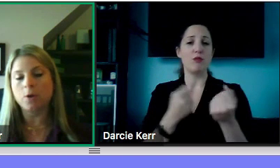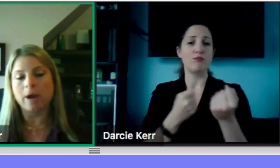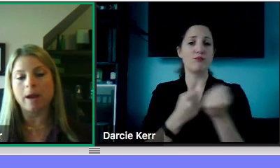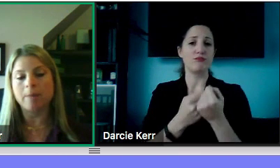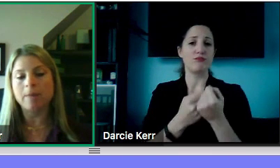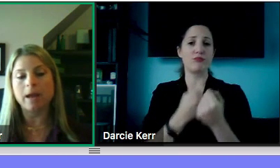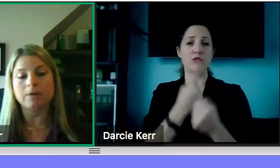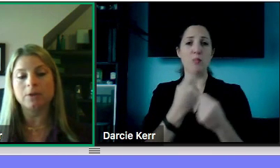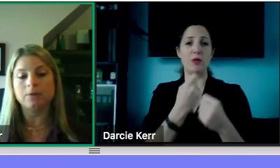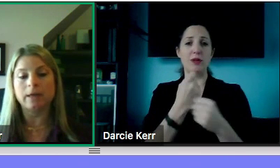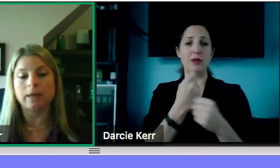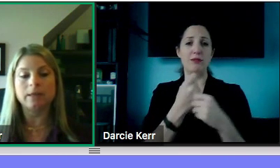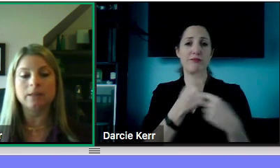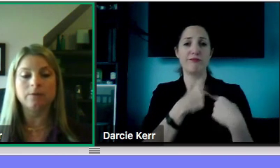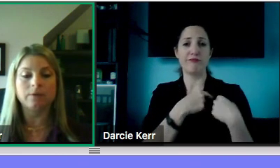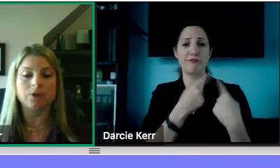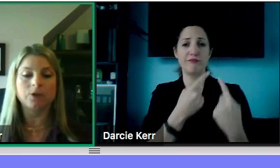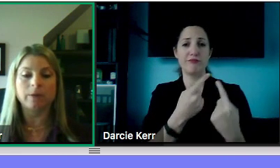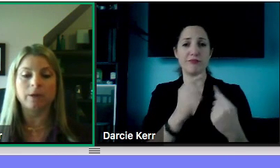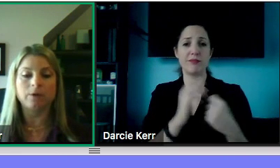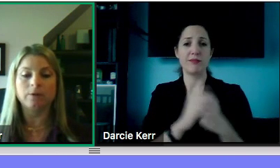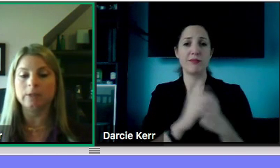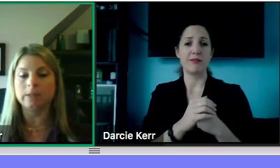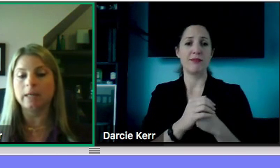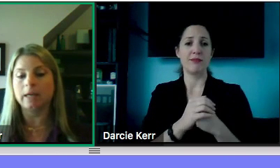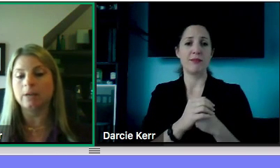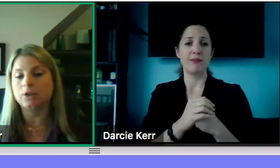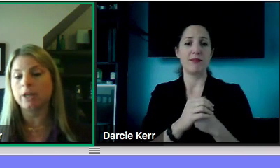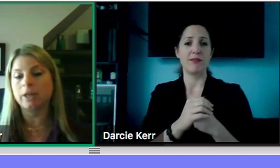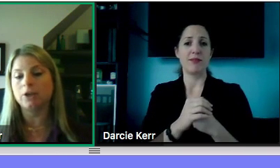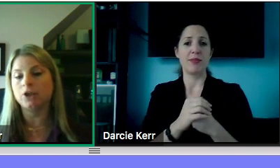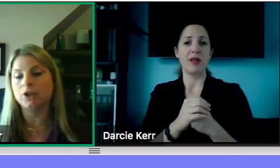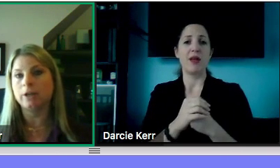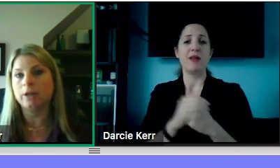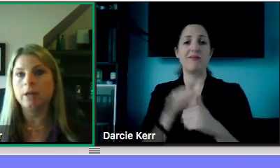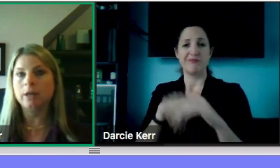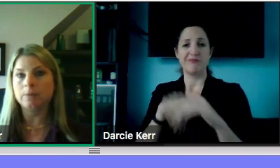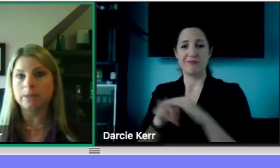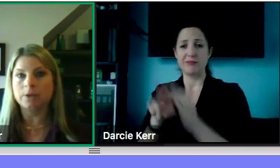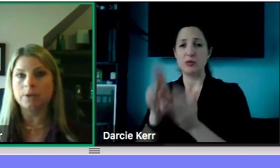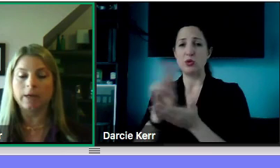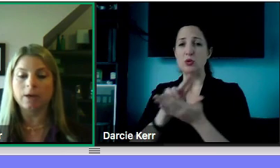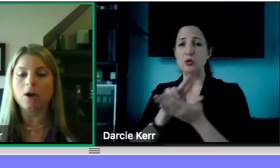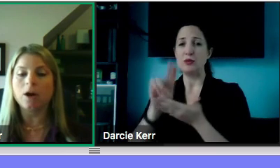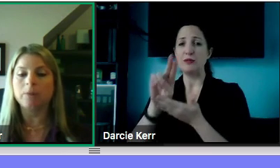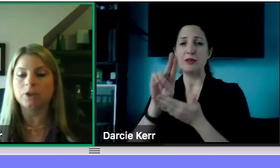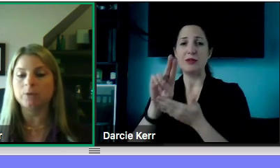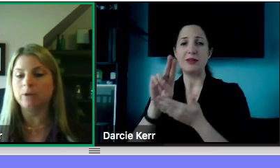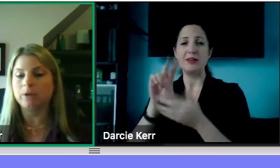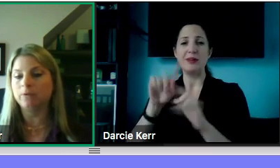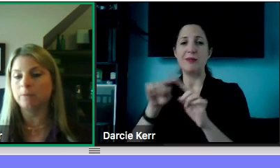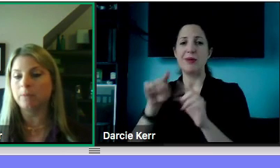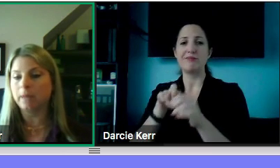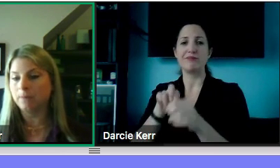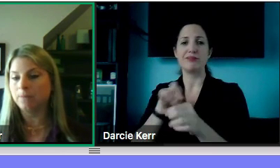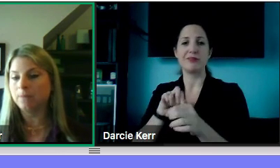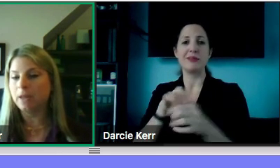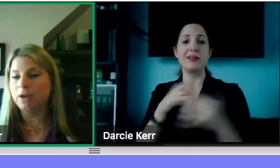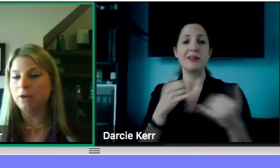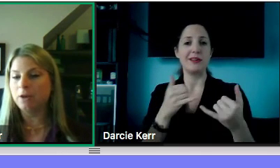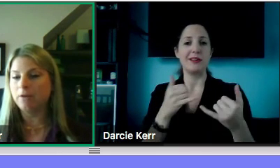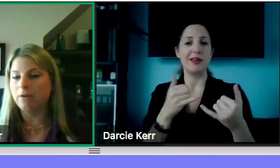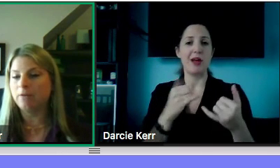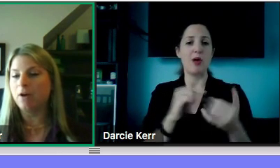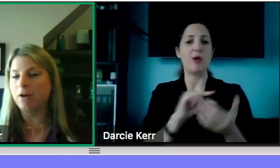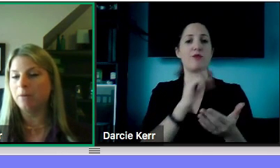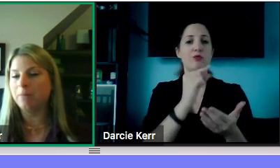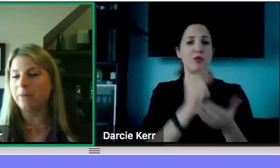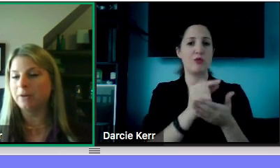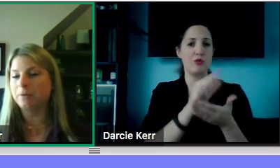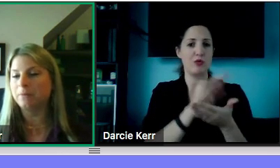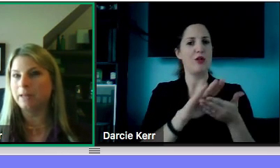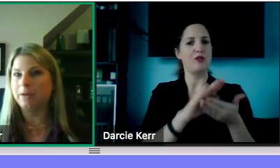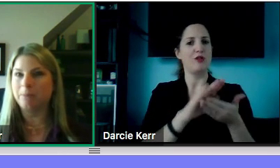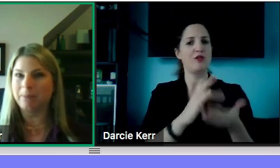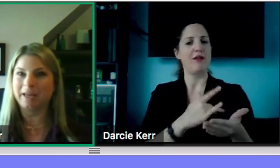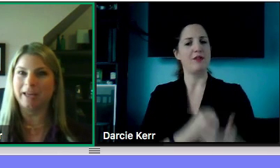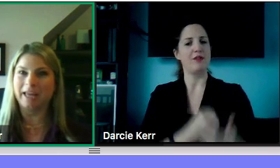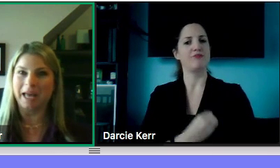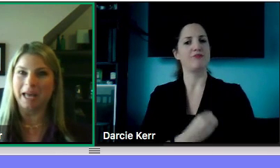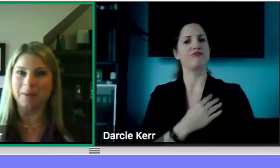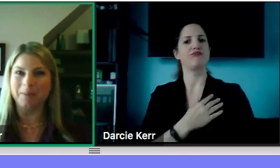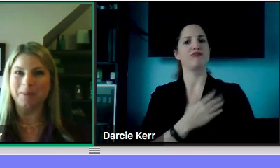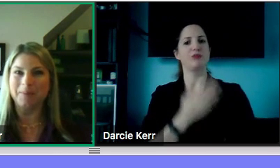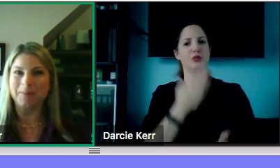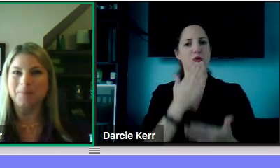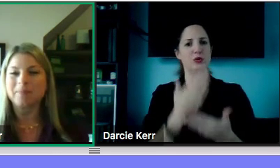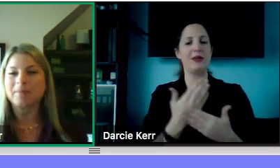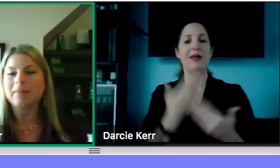college program after failing to finish my university education was a great accomplishment for me. You have all been a really